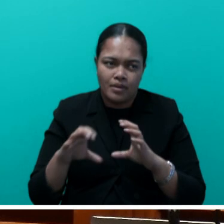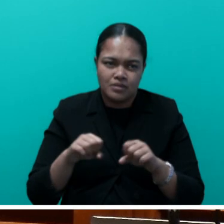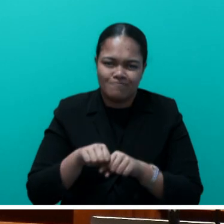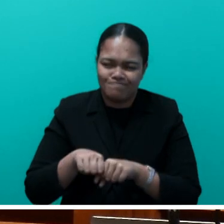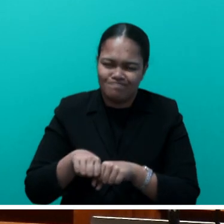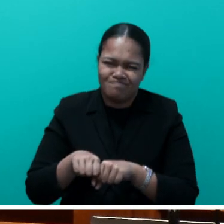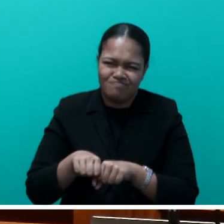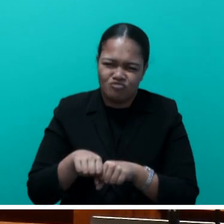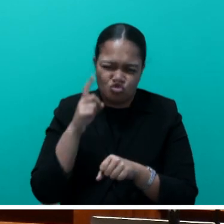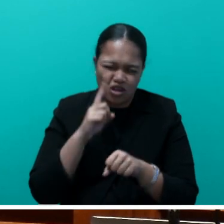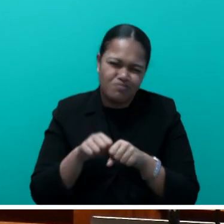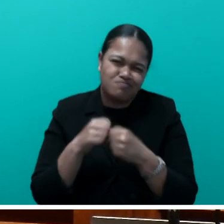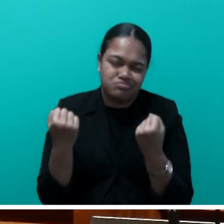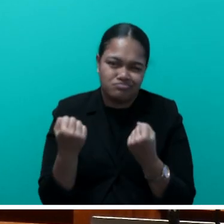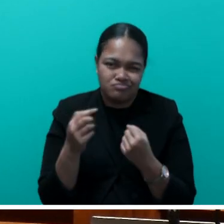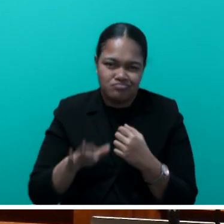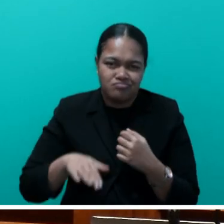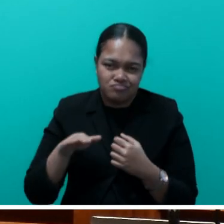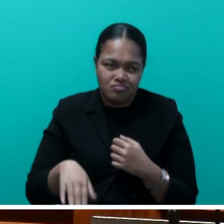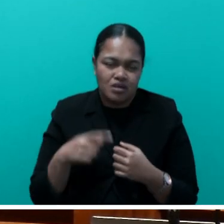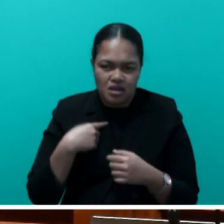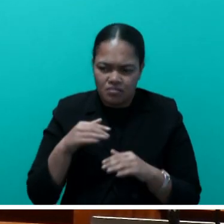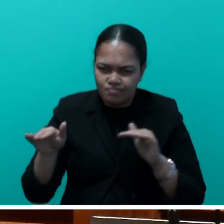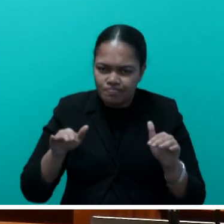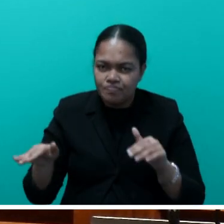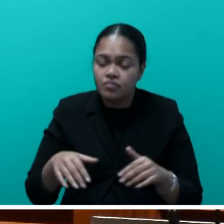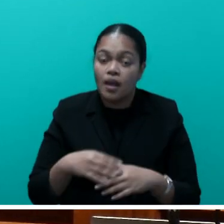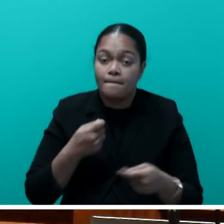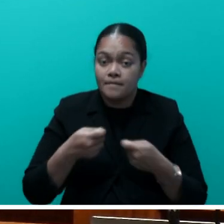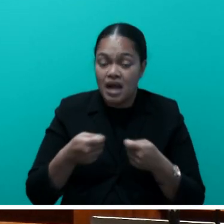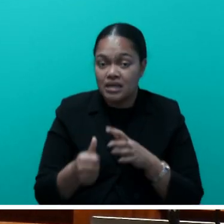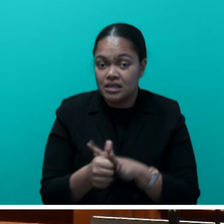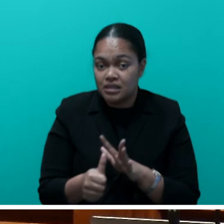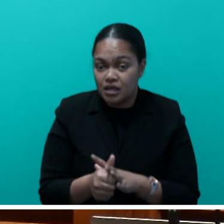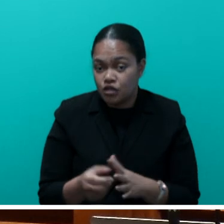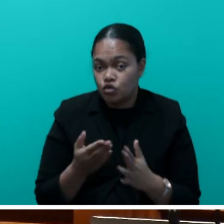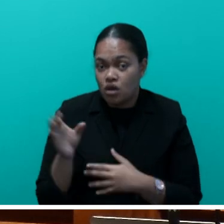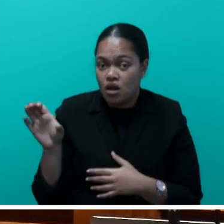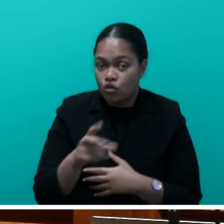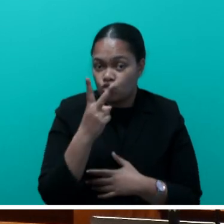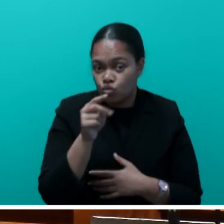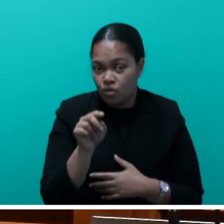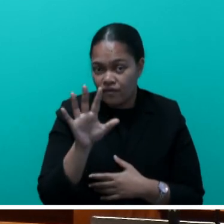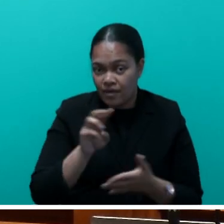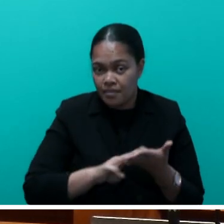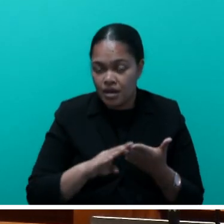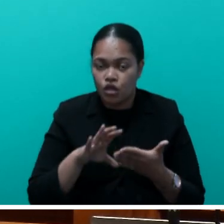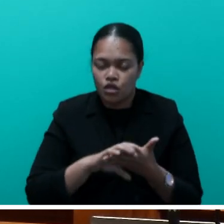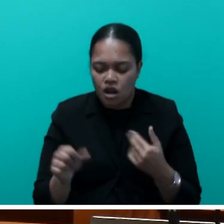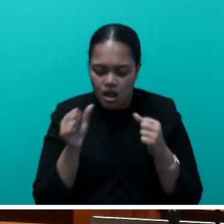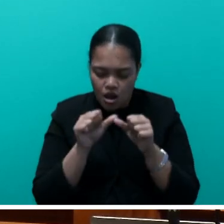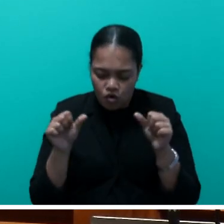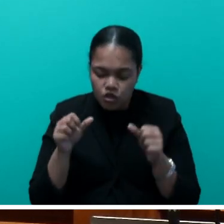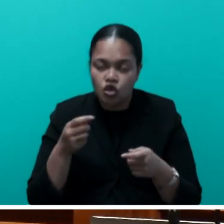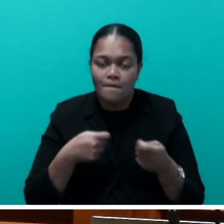poverty. I must commend government's investment in enhancing market access through allocating $2.5 million to the Agricultural Marketing